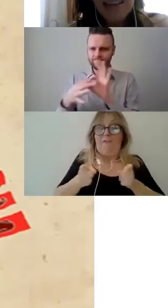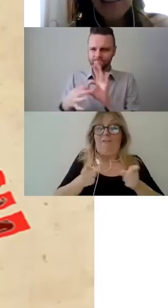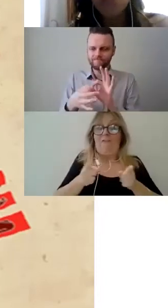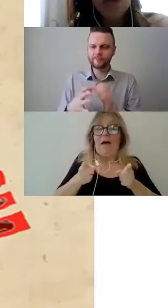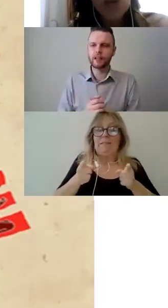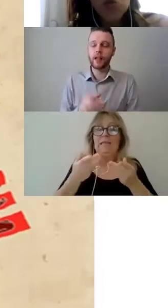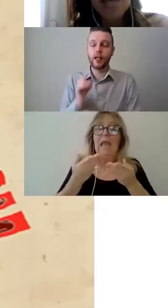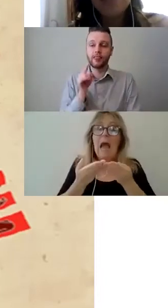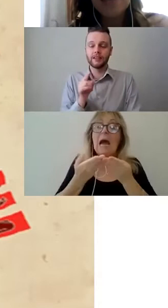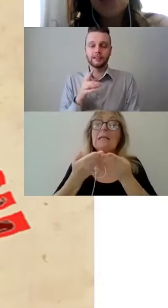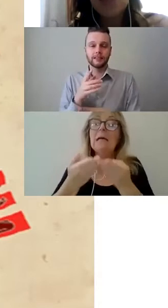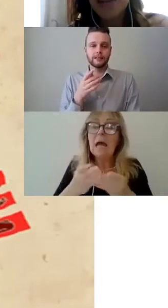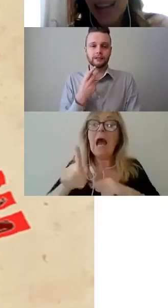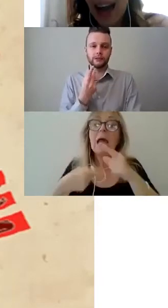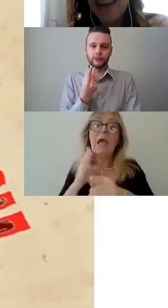These